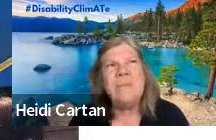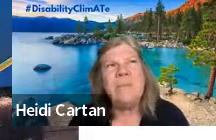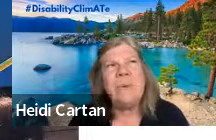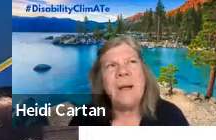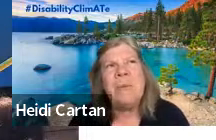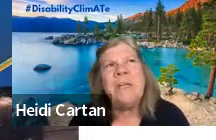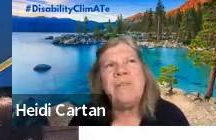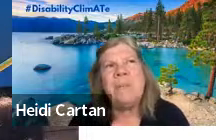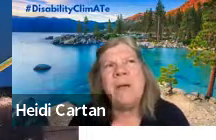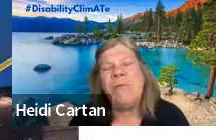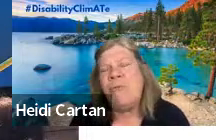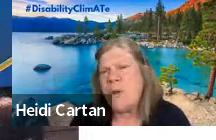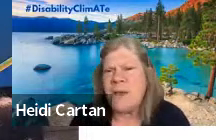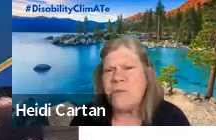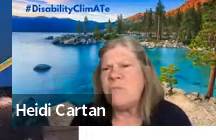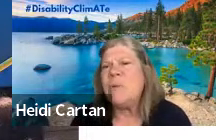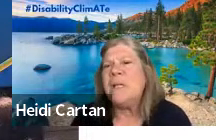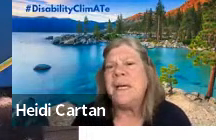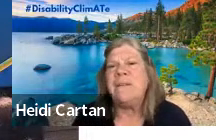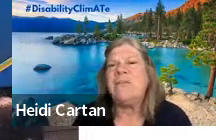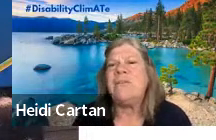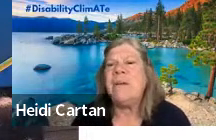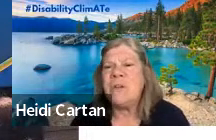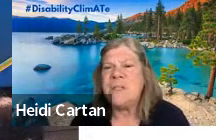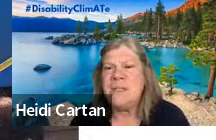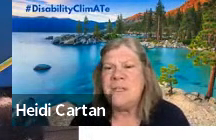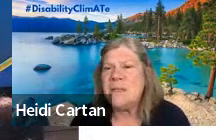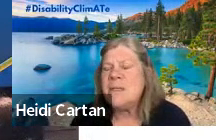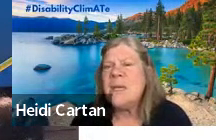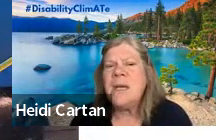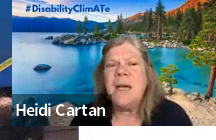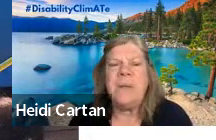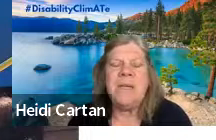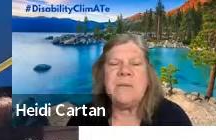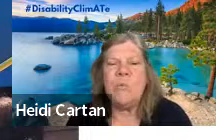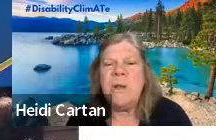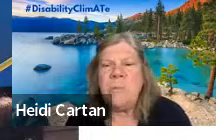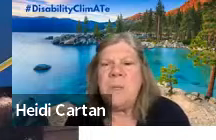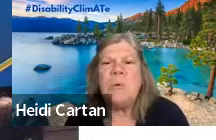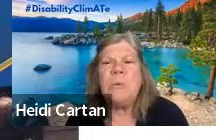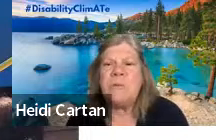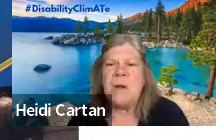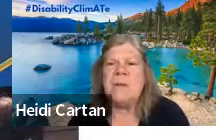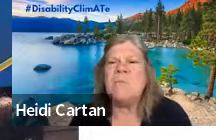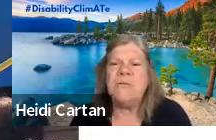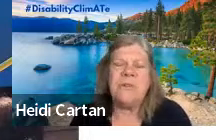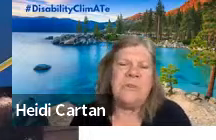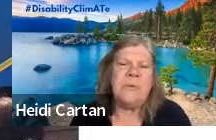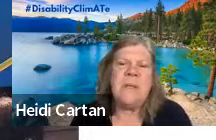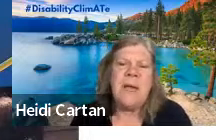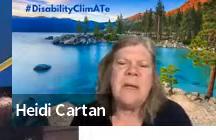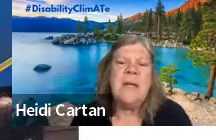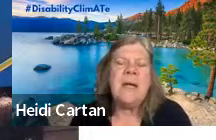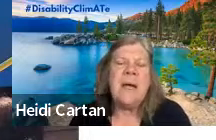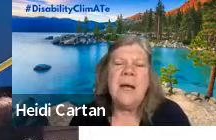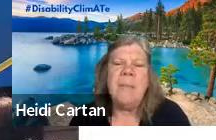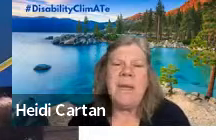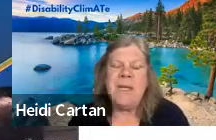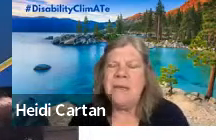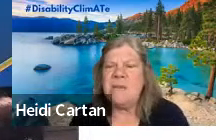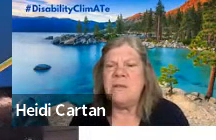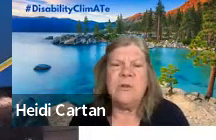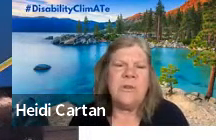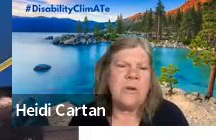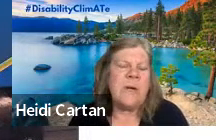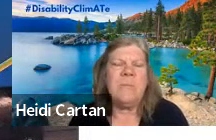that probably is about 4,000 plants every season. He is one of the people responsible for doing that.